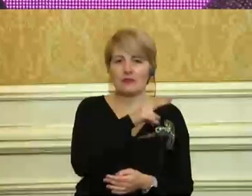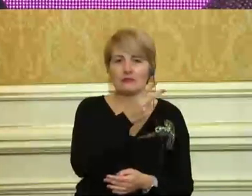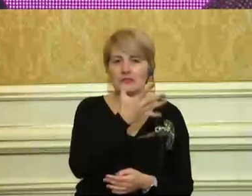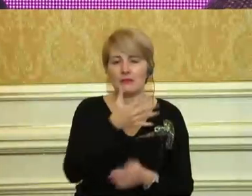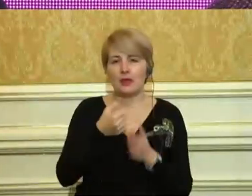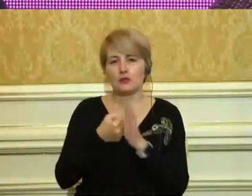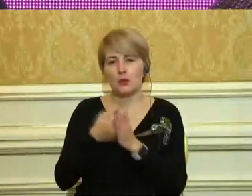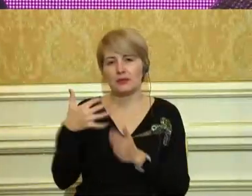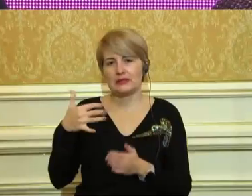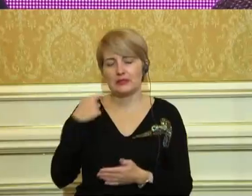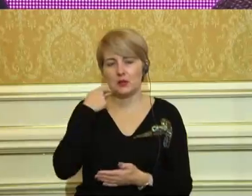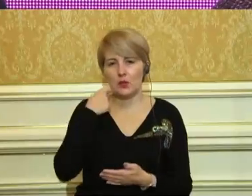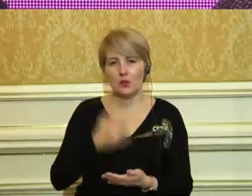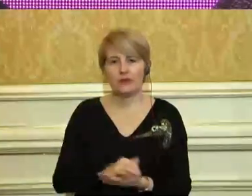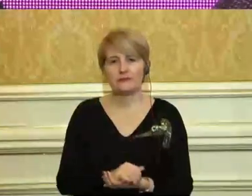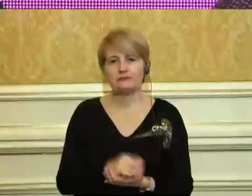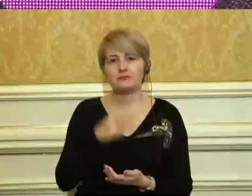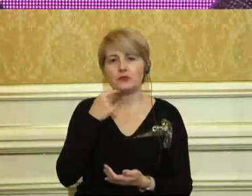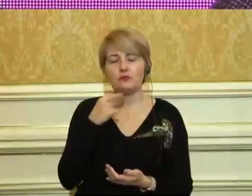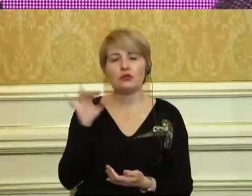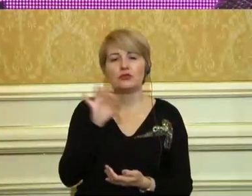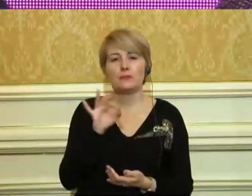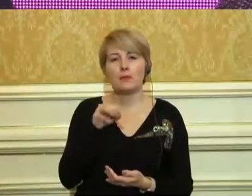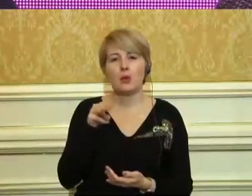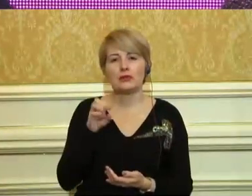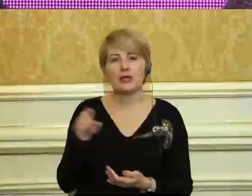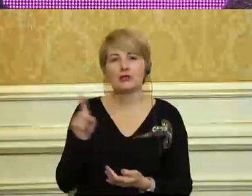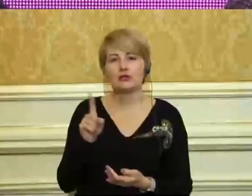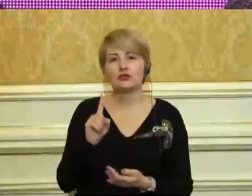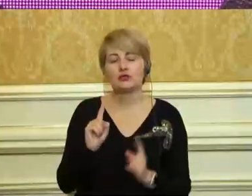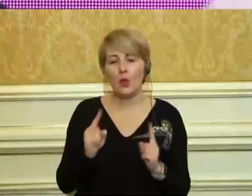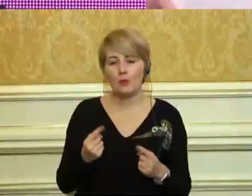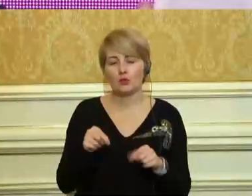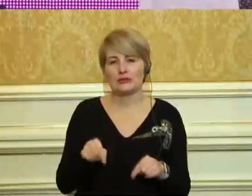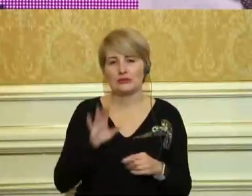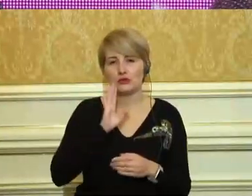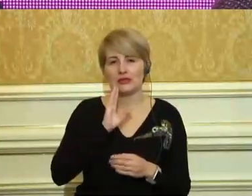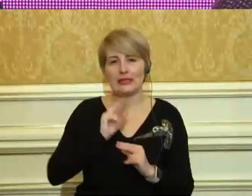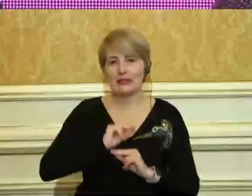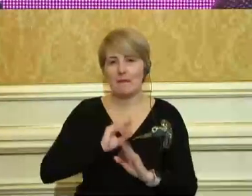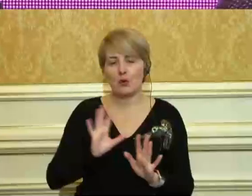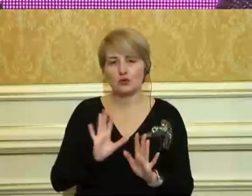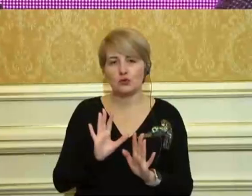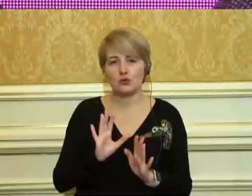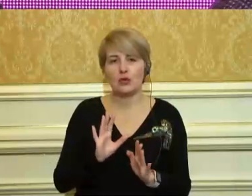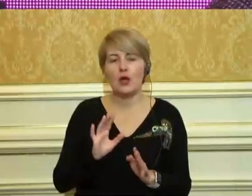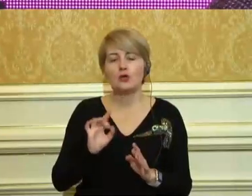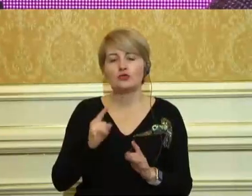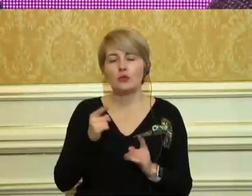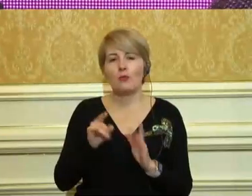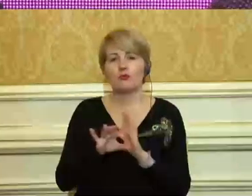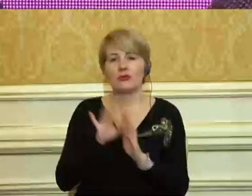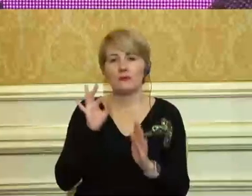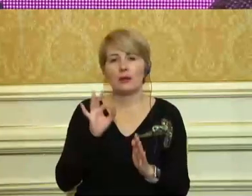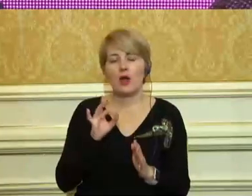years old till 50 years old. So while speaking about the reasons why they are not working, what they